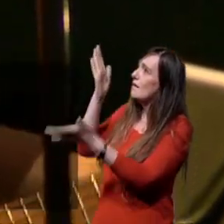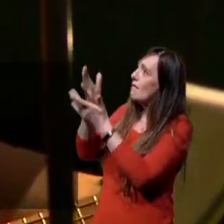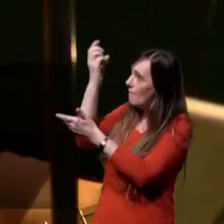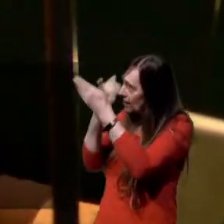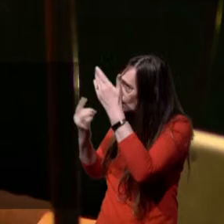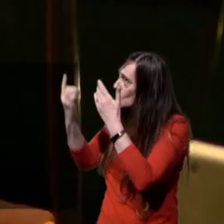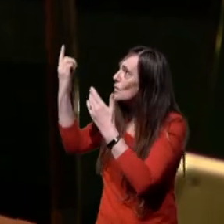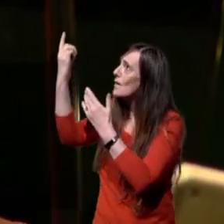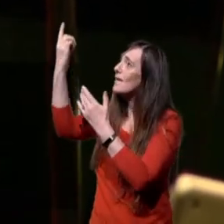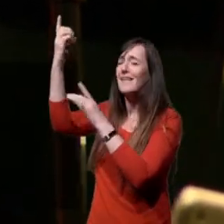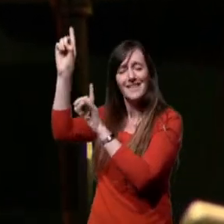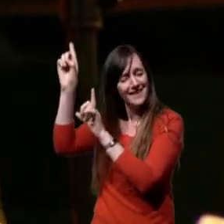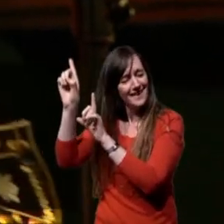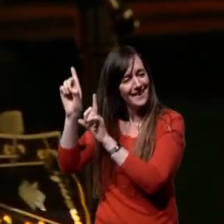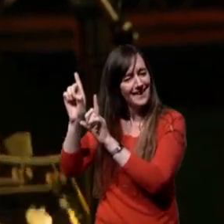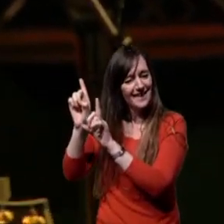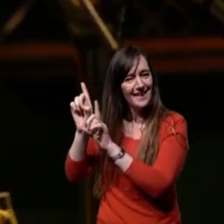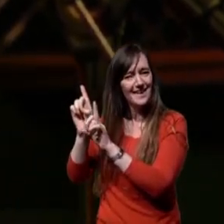My God is